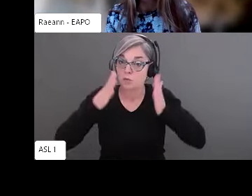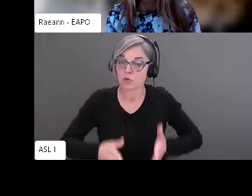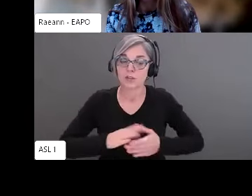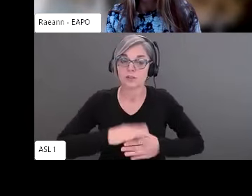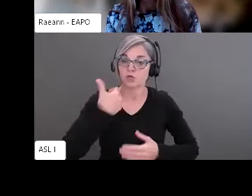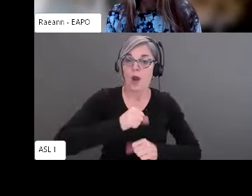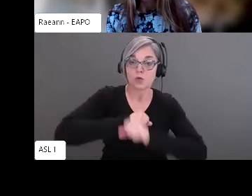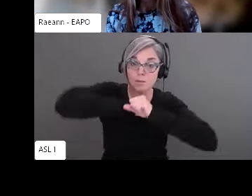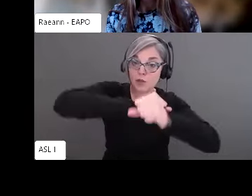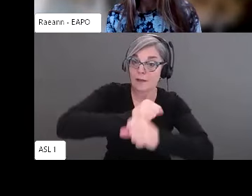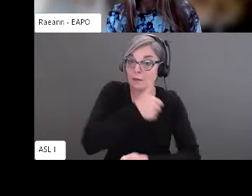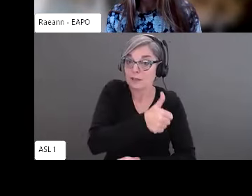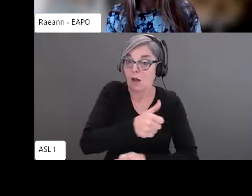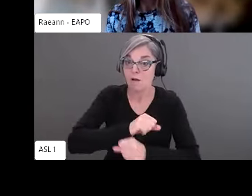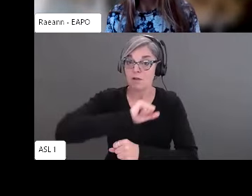is abuse?